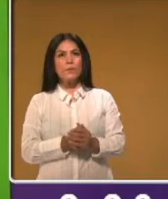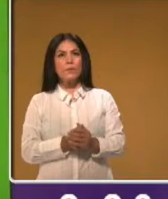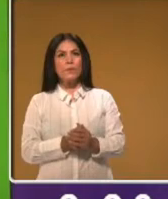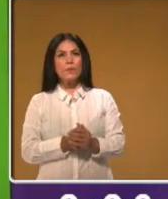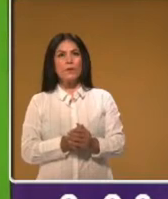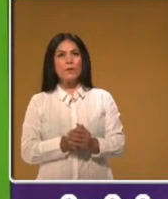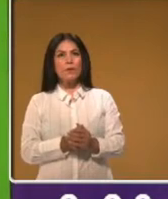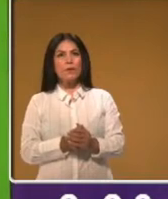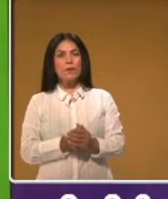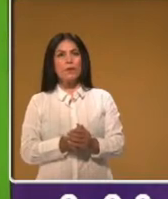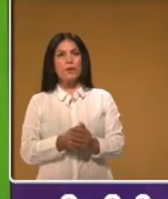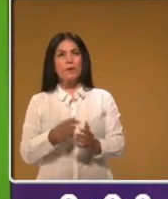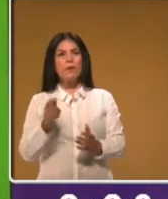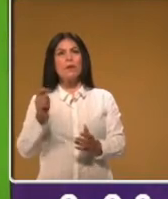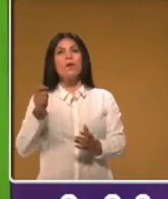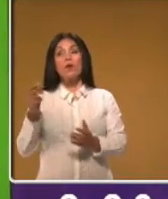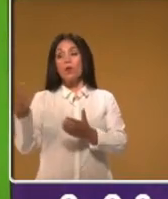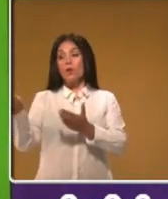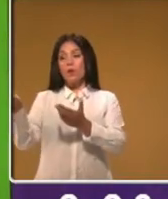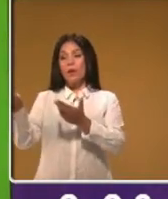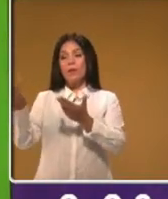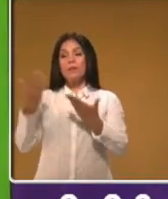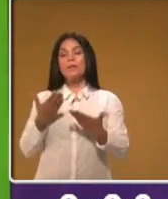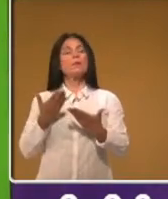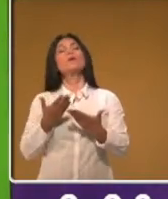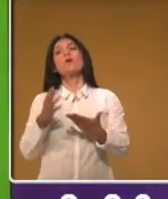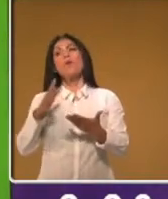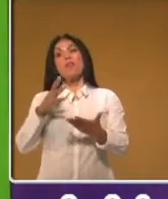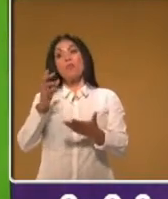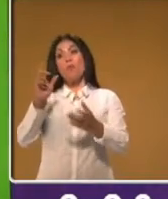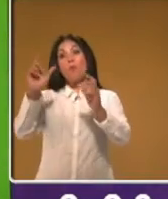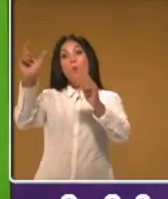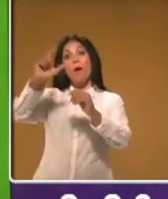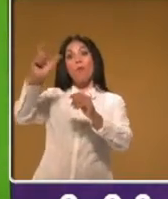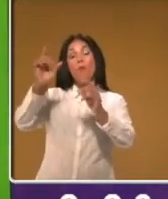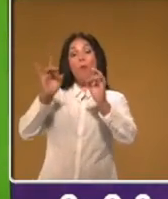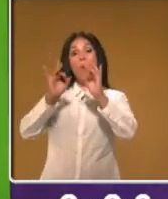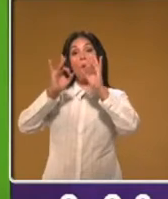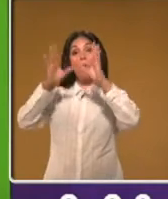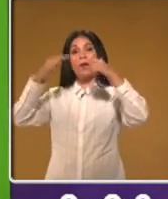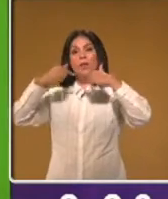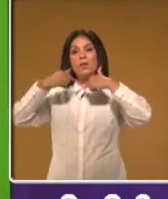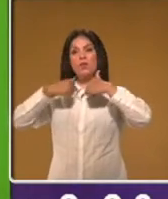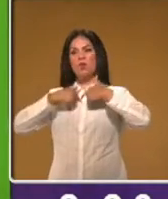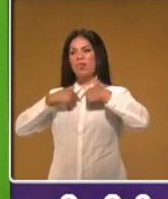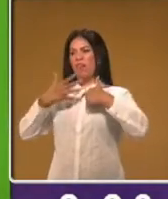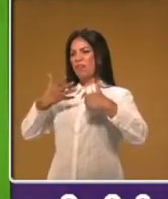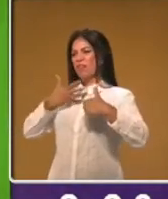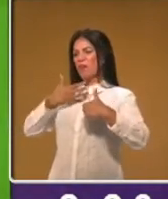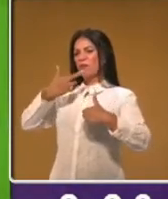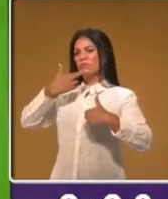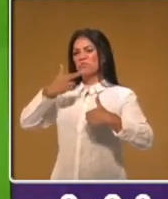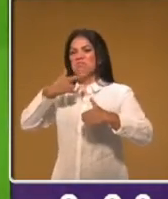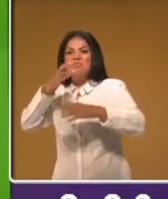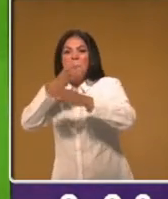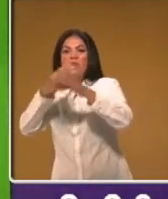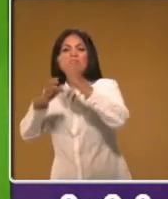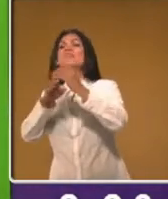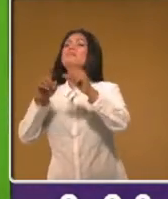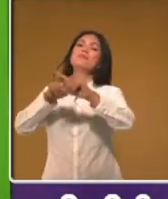where can you receive bad service? I mentioned you, I told you the